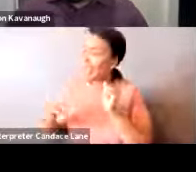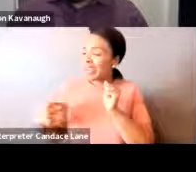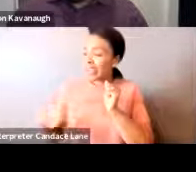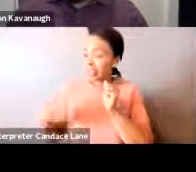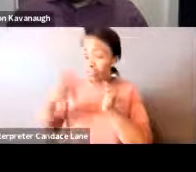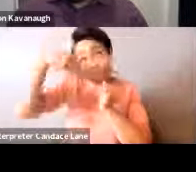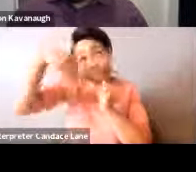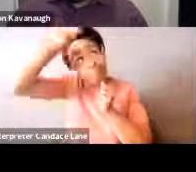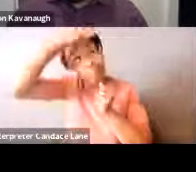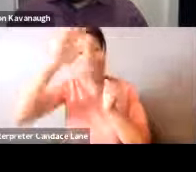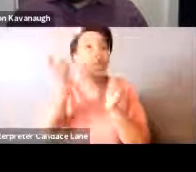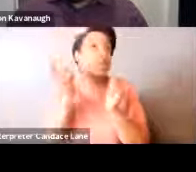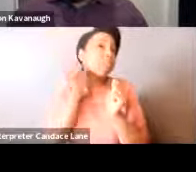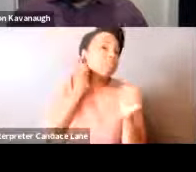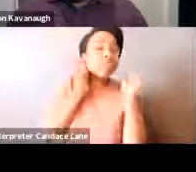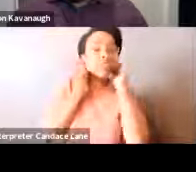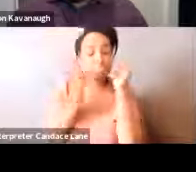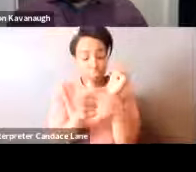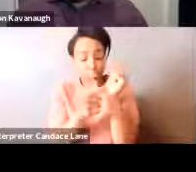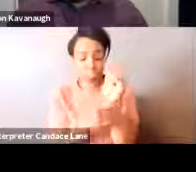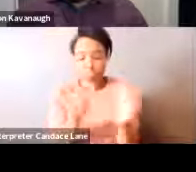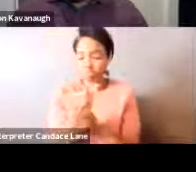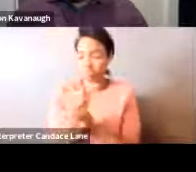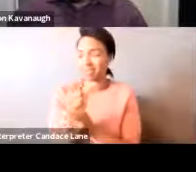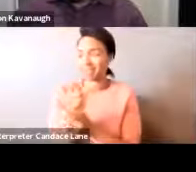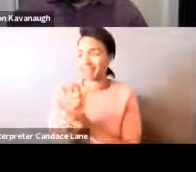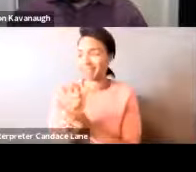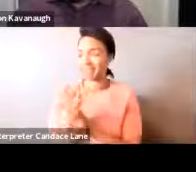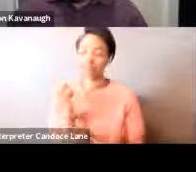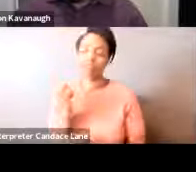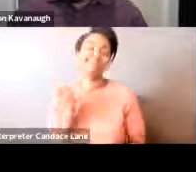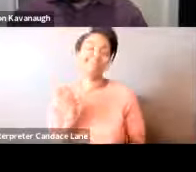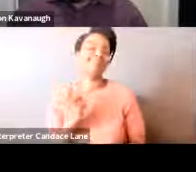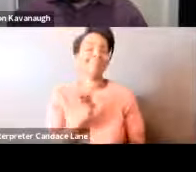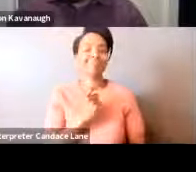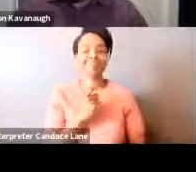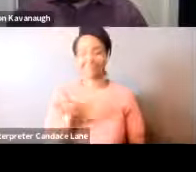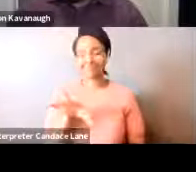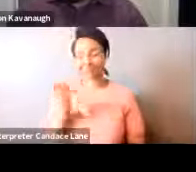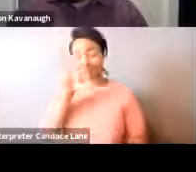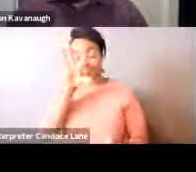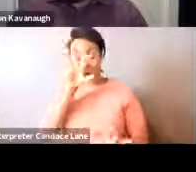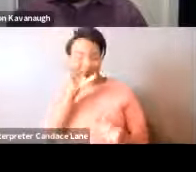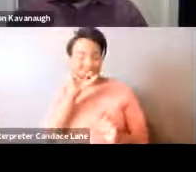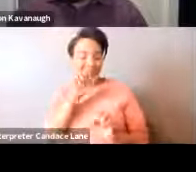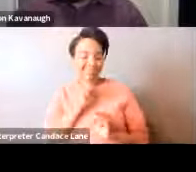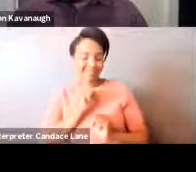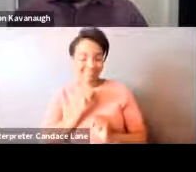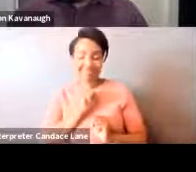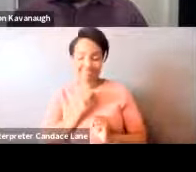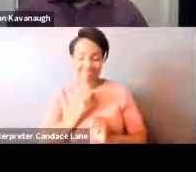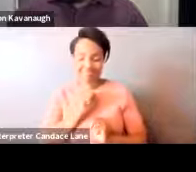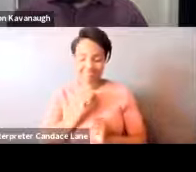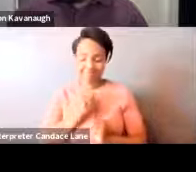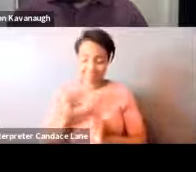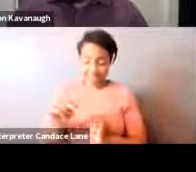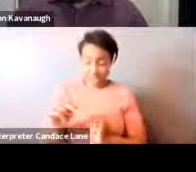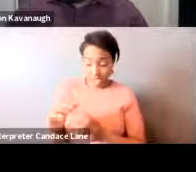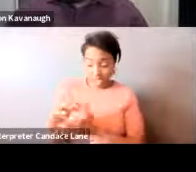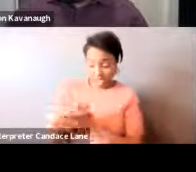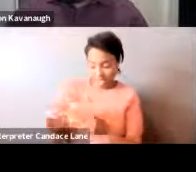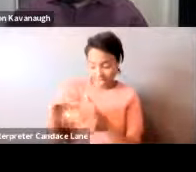hoop earrings, bangle bracelets, and sweet oil perfume. You sing survival into words,